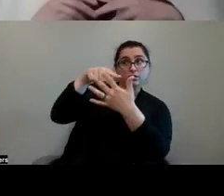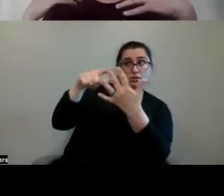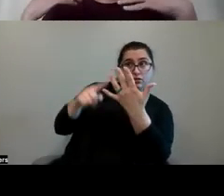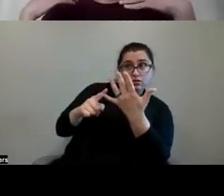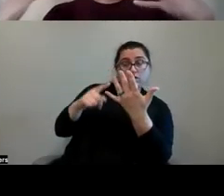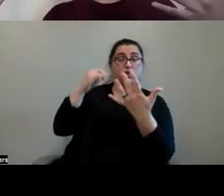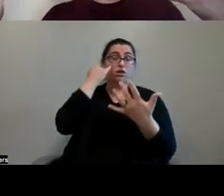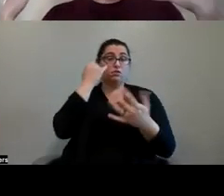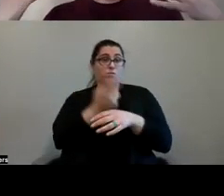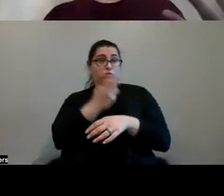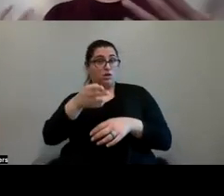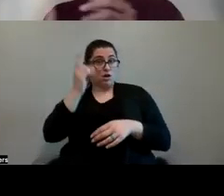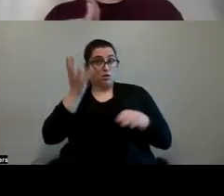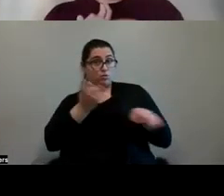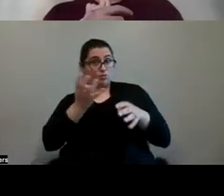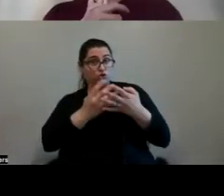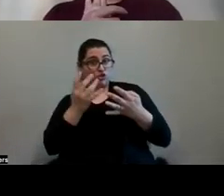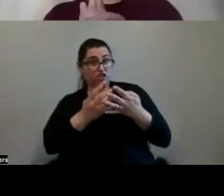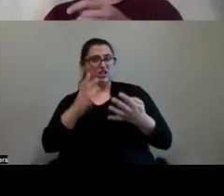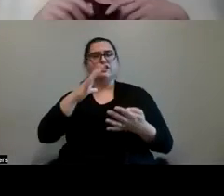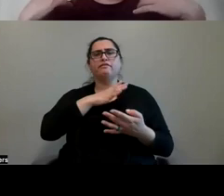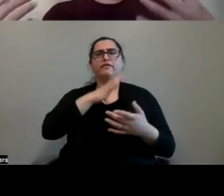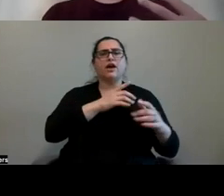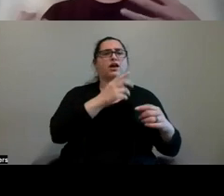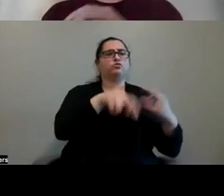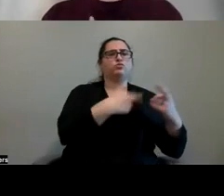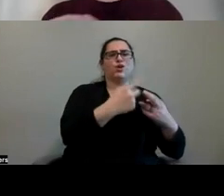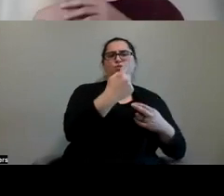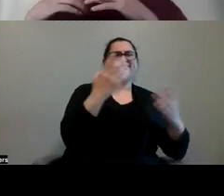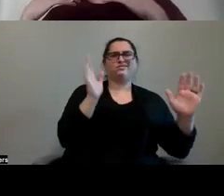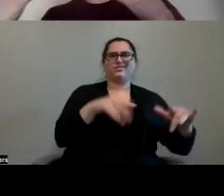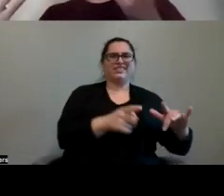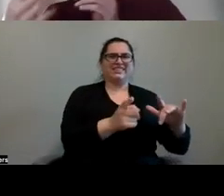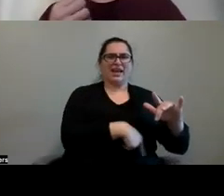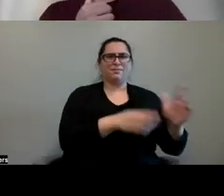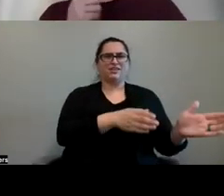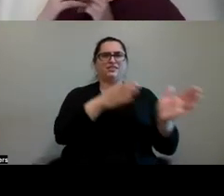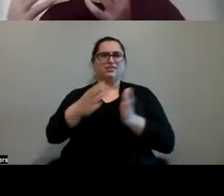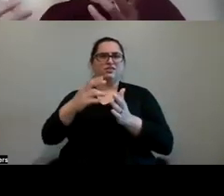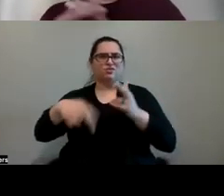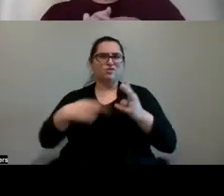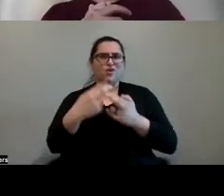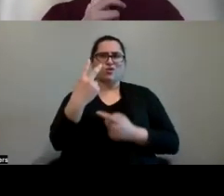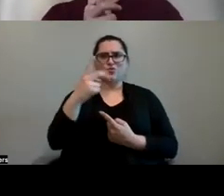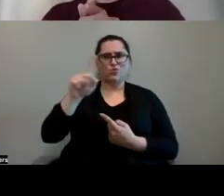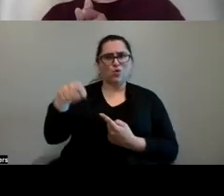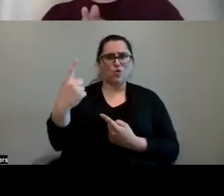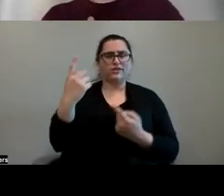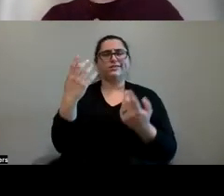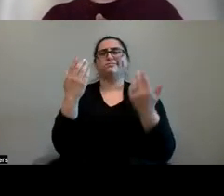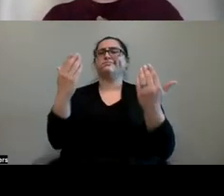screening, then maybe you just directly proceed to combinations and just make a combinatorial library of the language